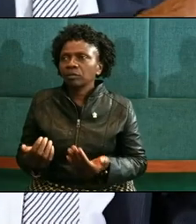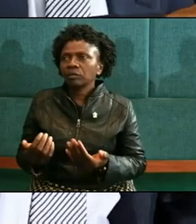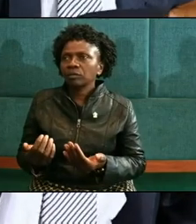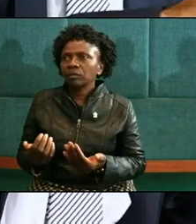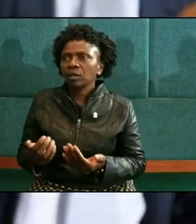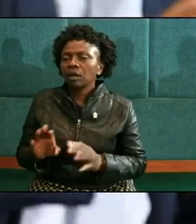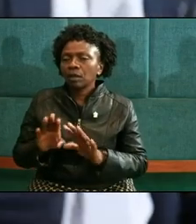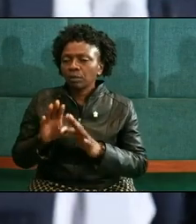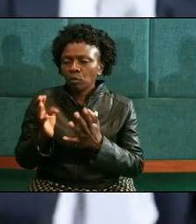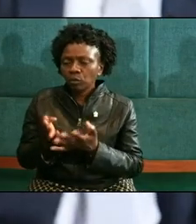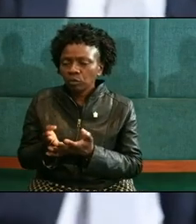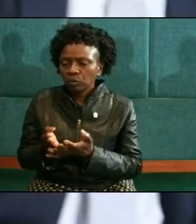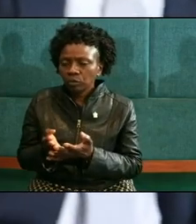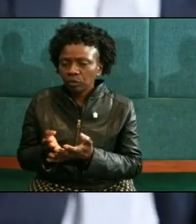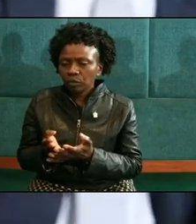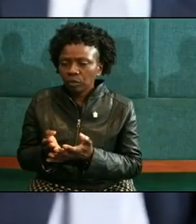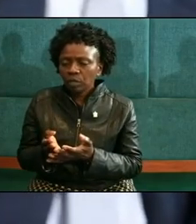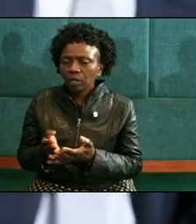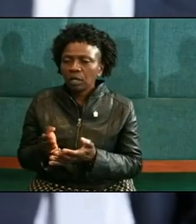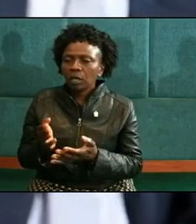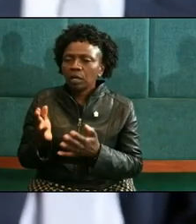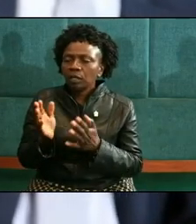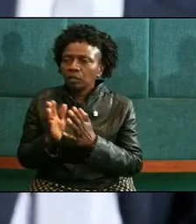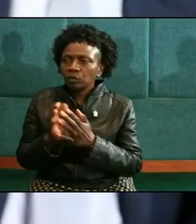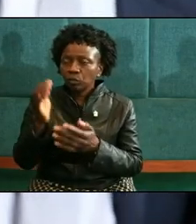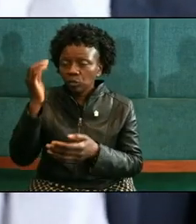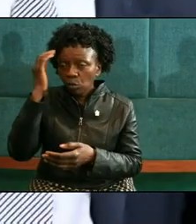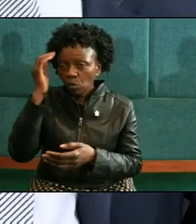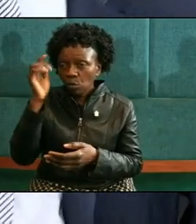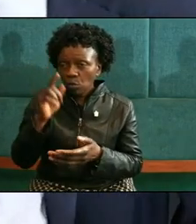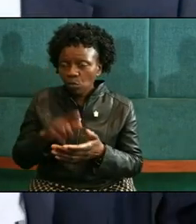and you don't understand what that meant to me when I heard that,